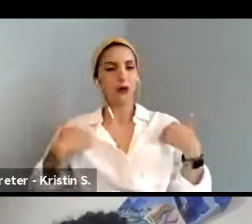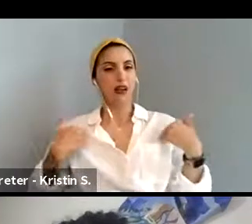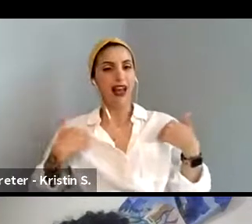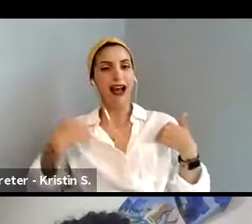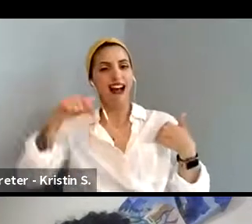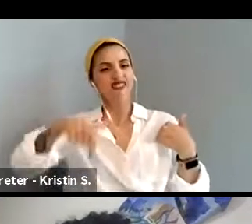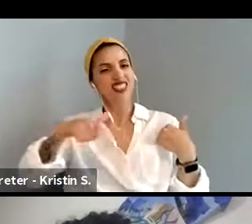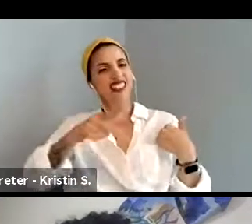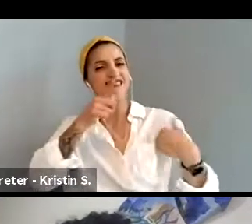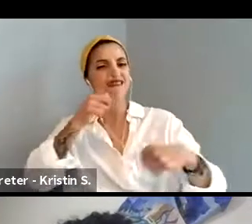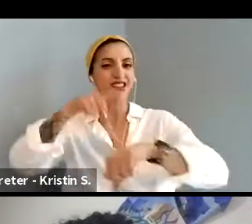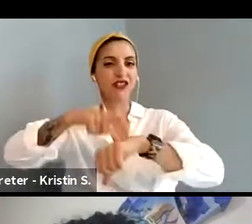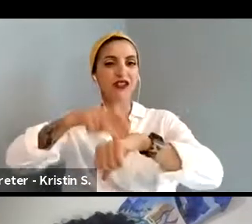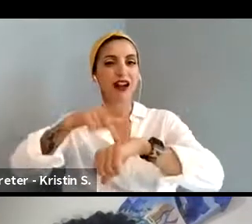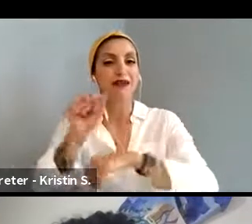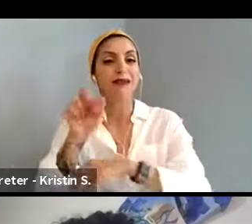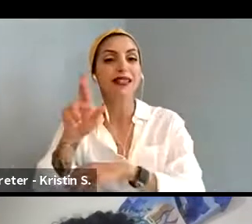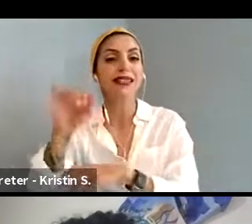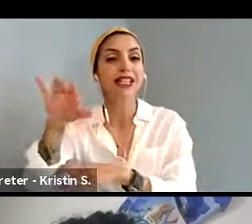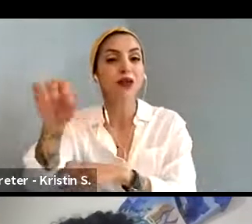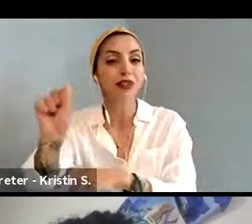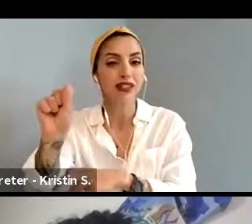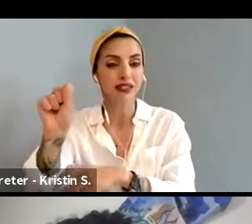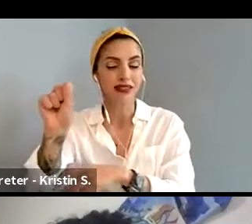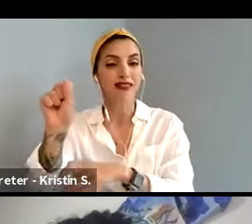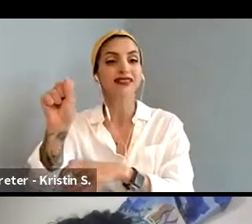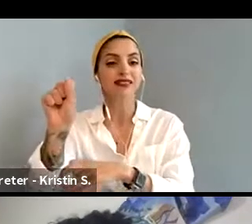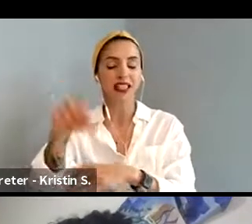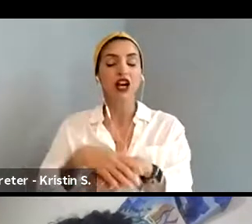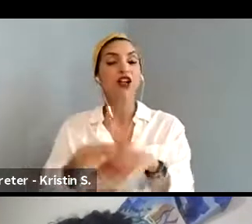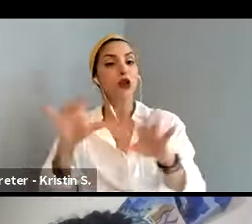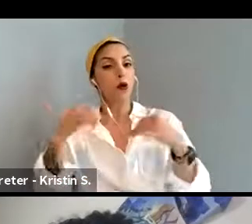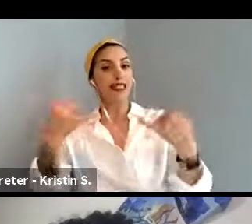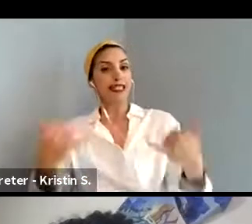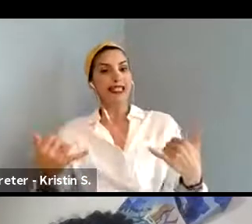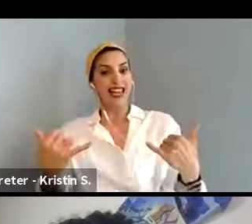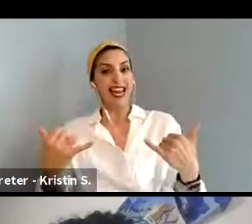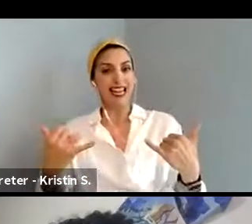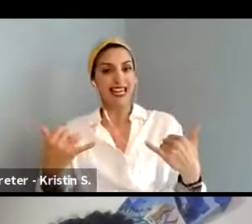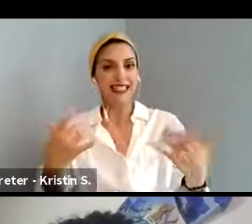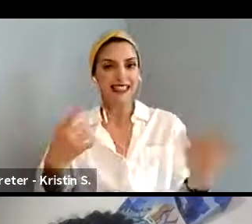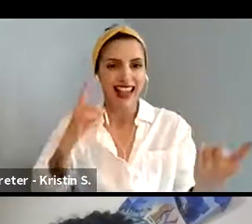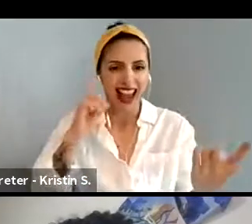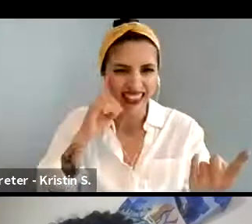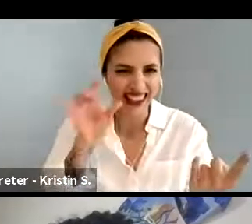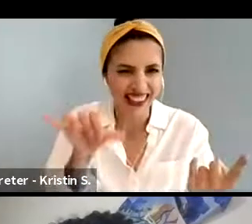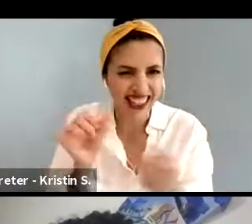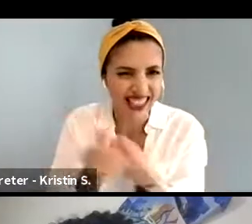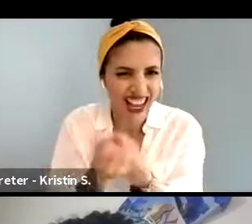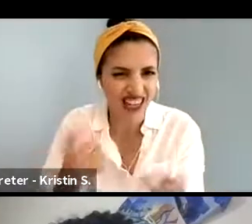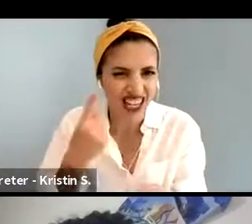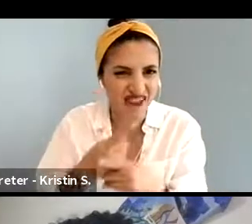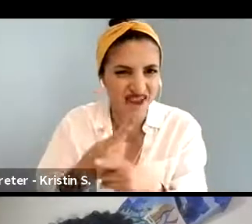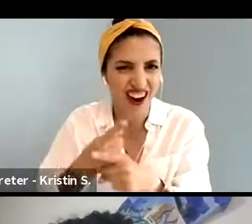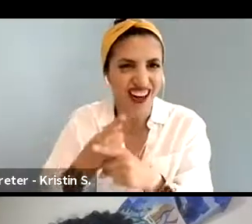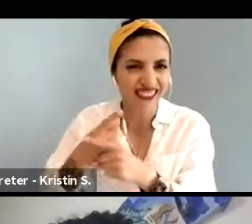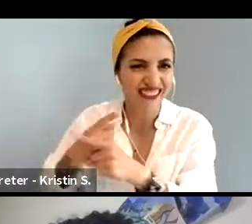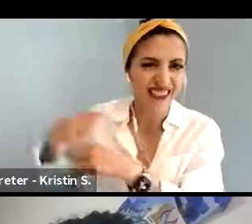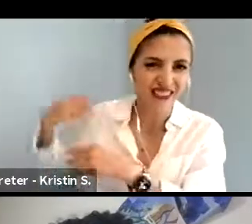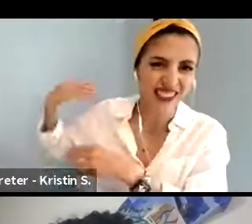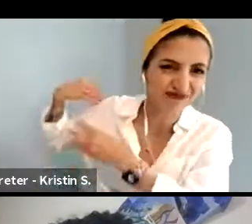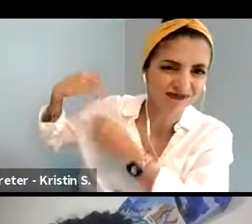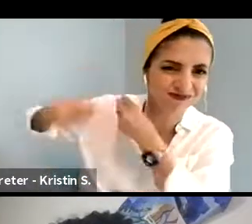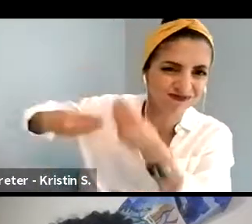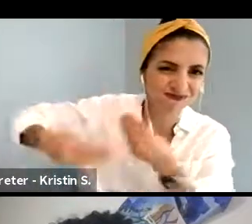these lunchtime series conversations. And so today's lunchtime, I think I caught everything. Y'all tell me if I missed anything. It's a long